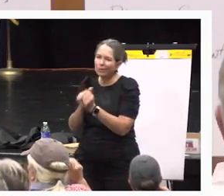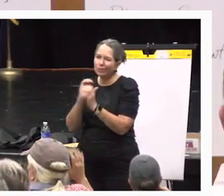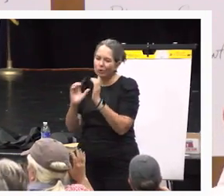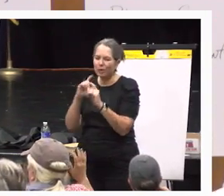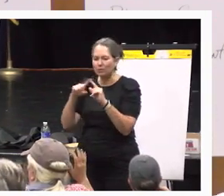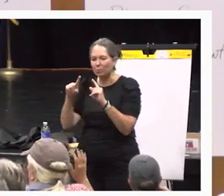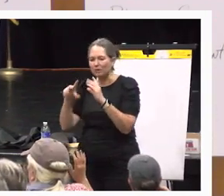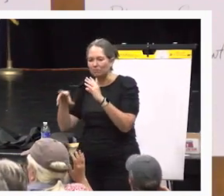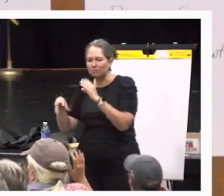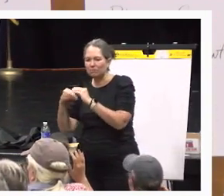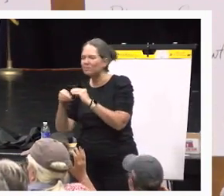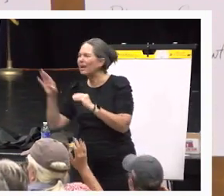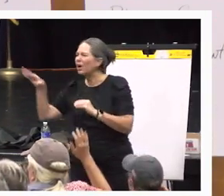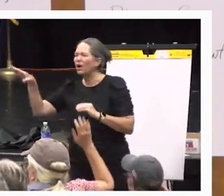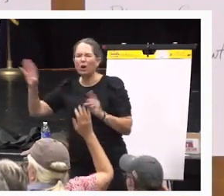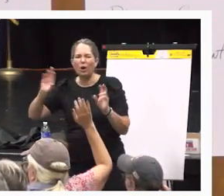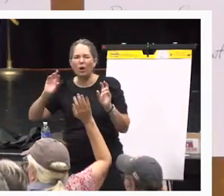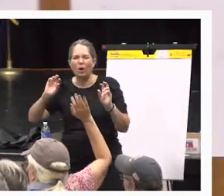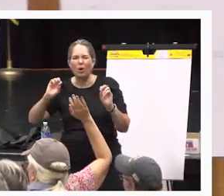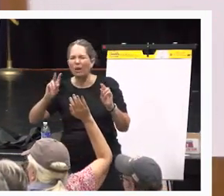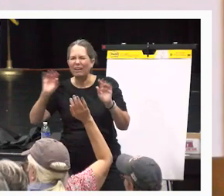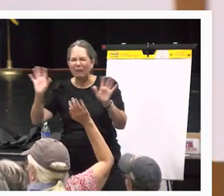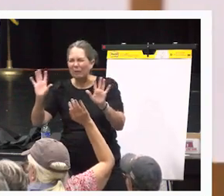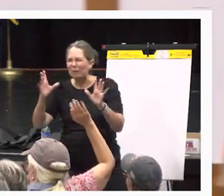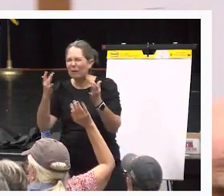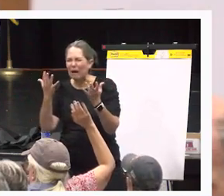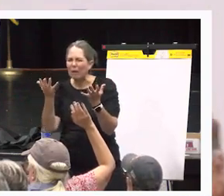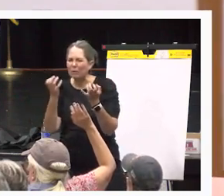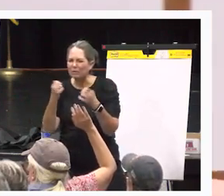Okay. Do people understand that motion?